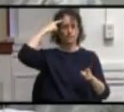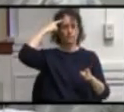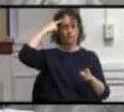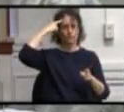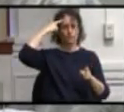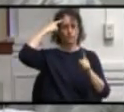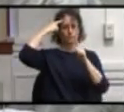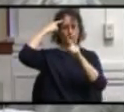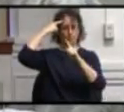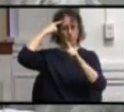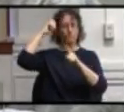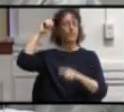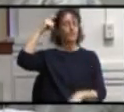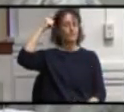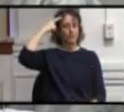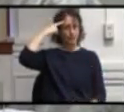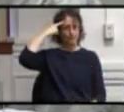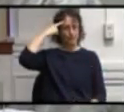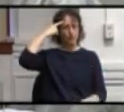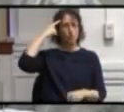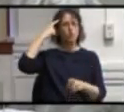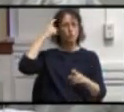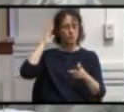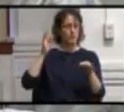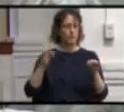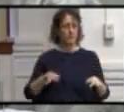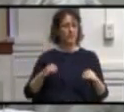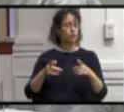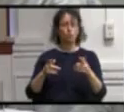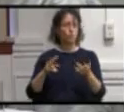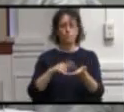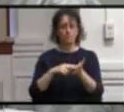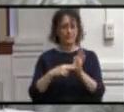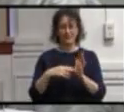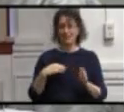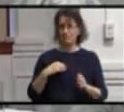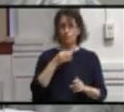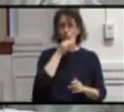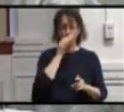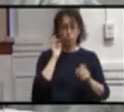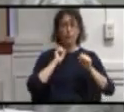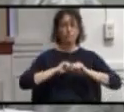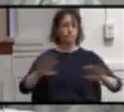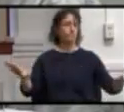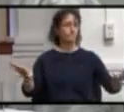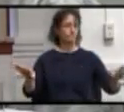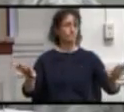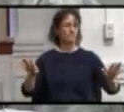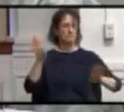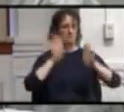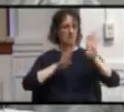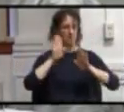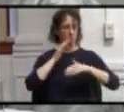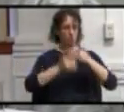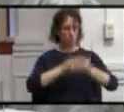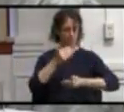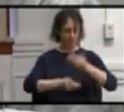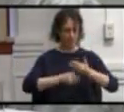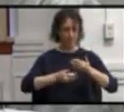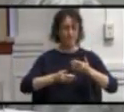And ultimately, the timeline would be applications are going to be available really, really soon. And a deadline for